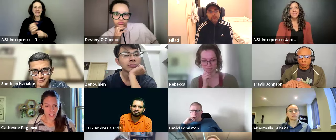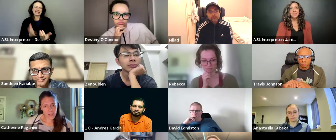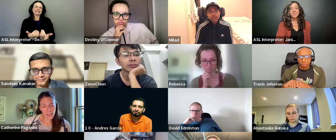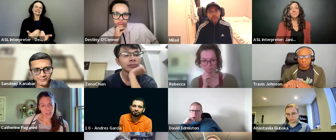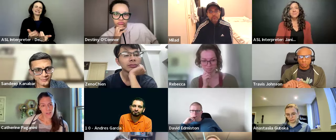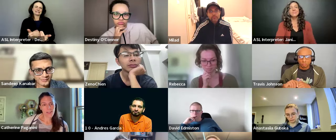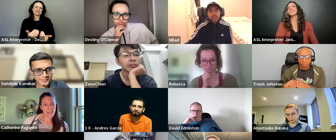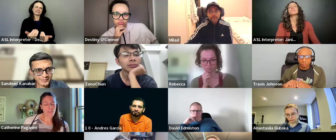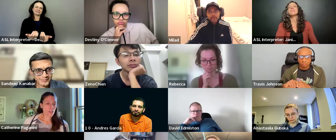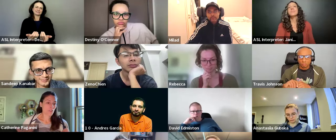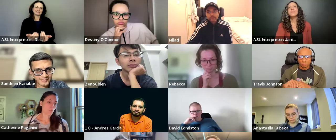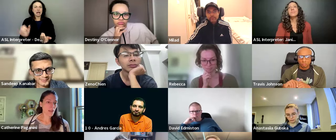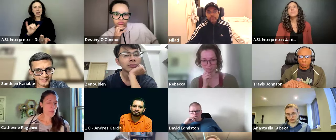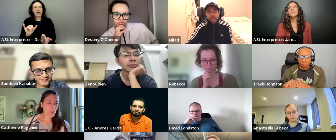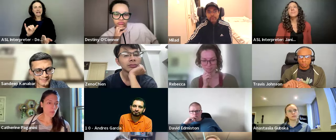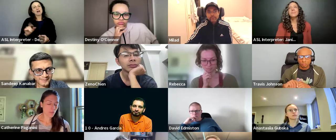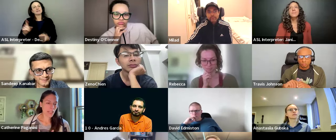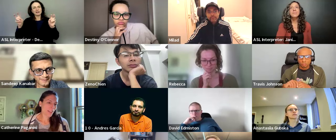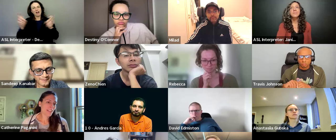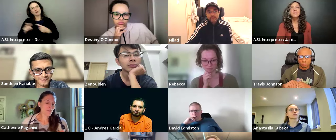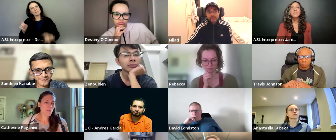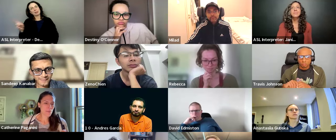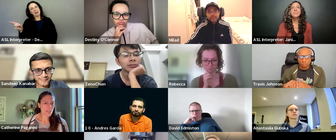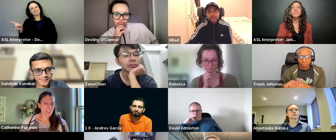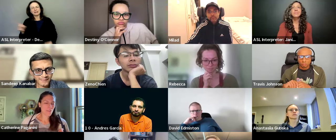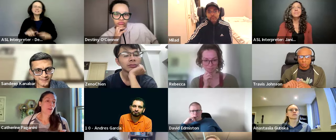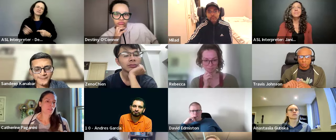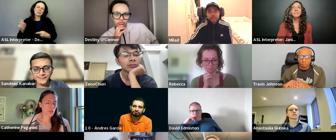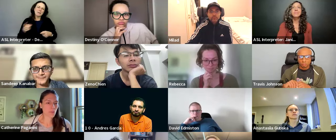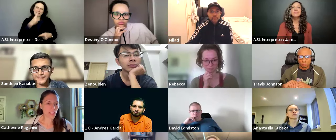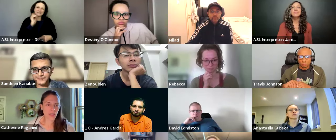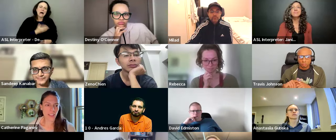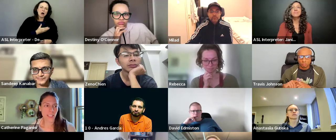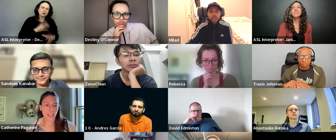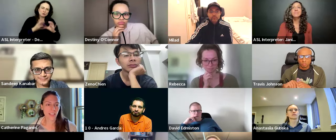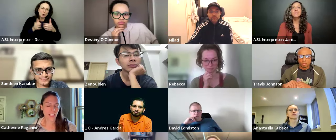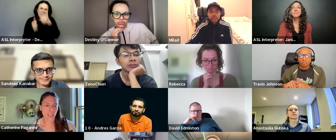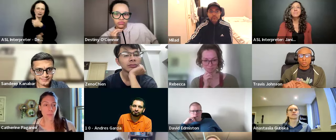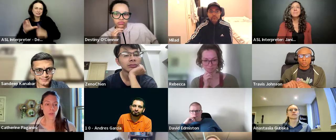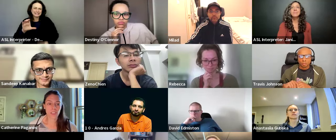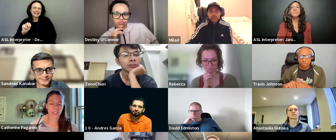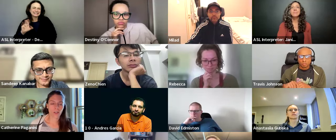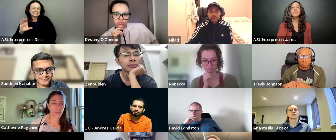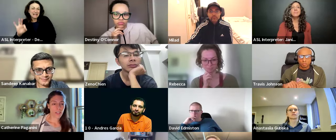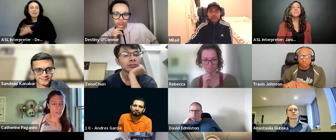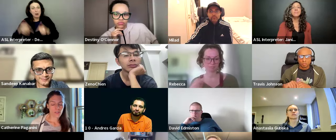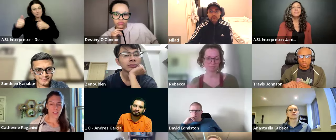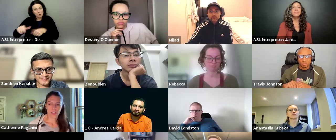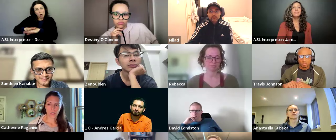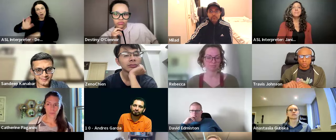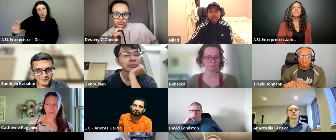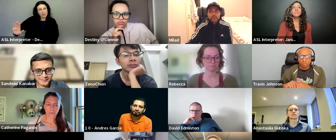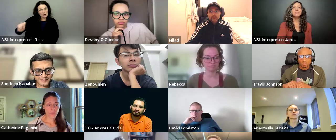is a video from them, you know, like it is from them, basically it's from our group, right? I think posting it on